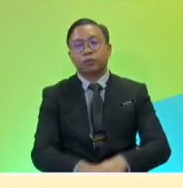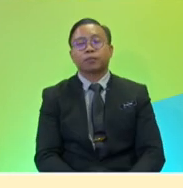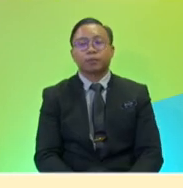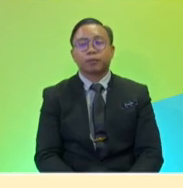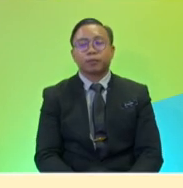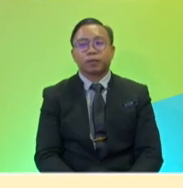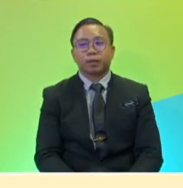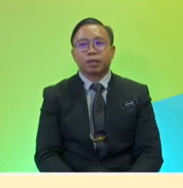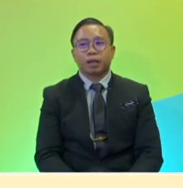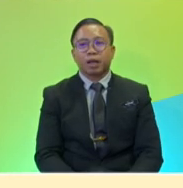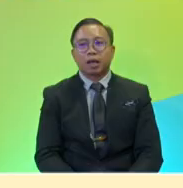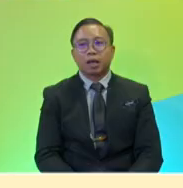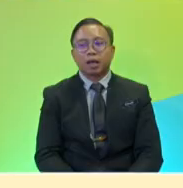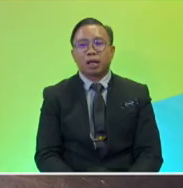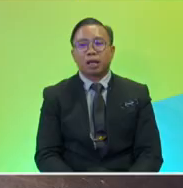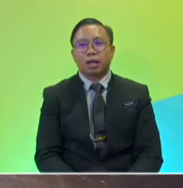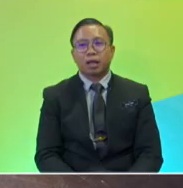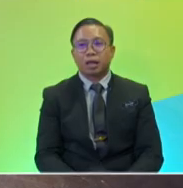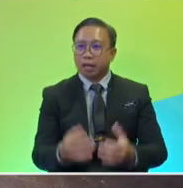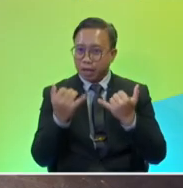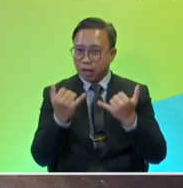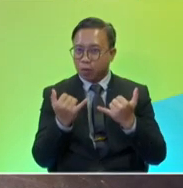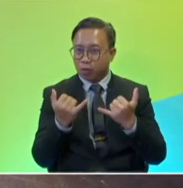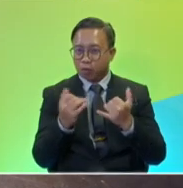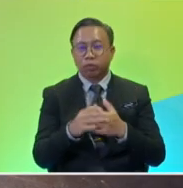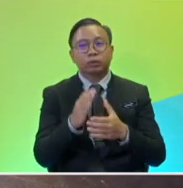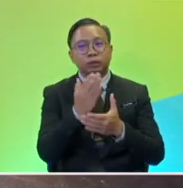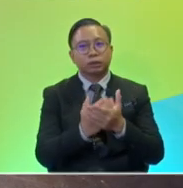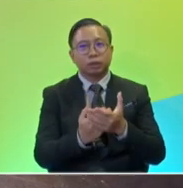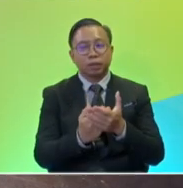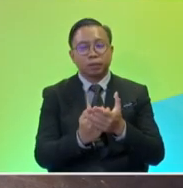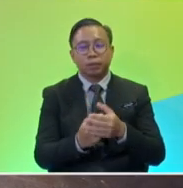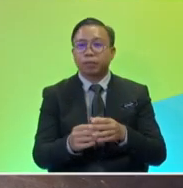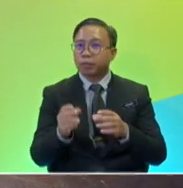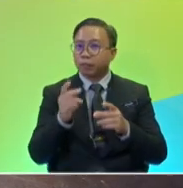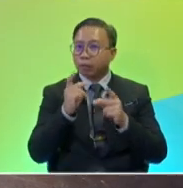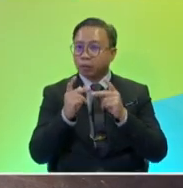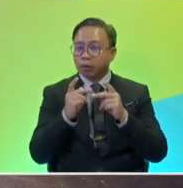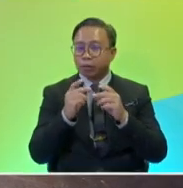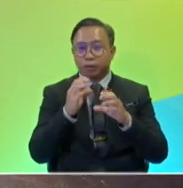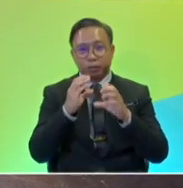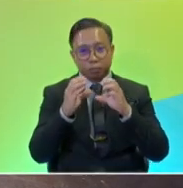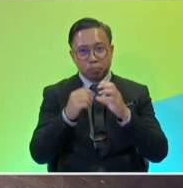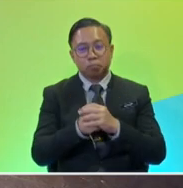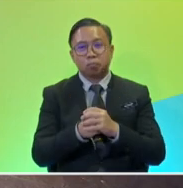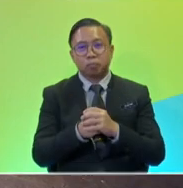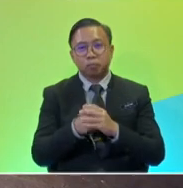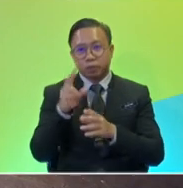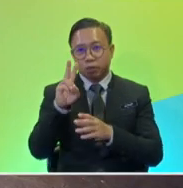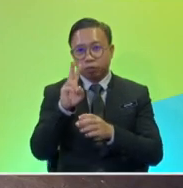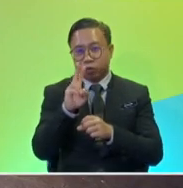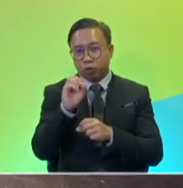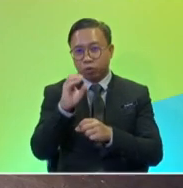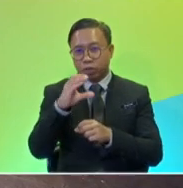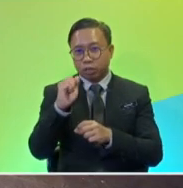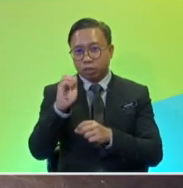Okay, now I would like to introduce to you some vocabulary. Okay. Let's look at the vocab. Okay, the first one